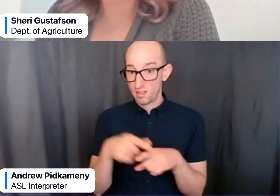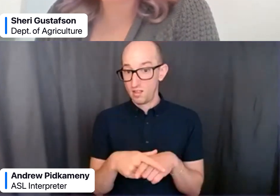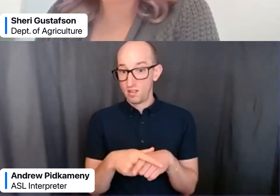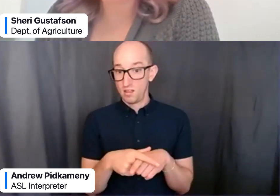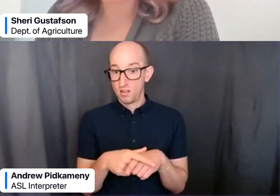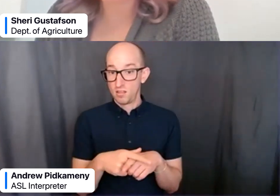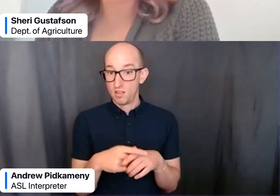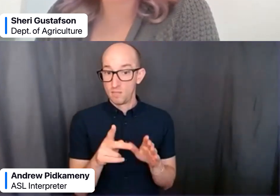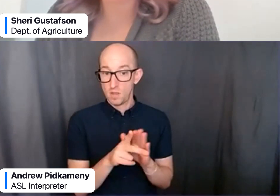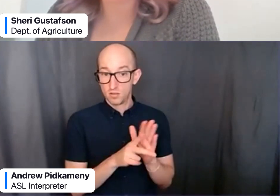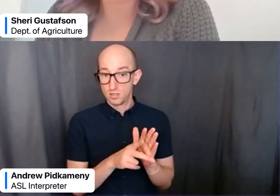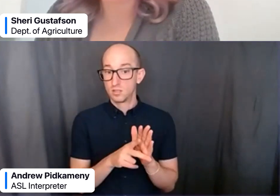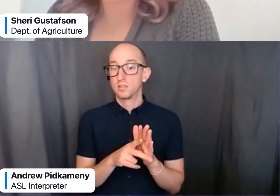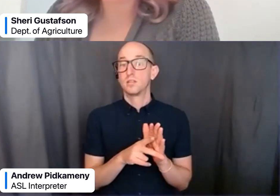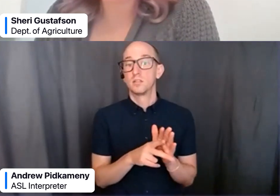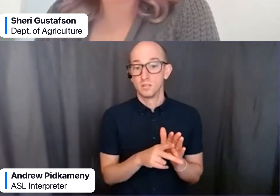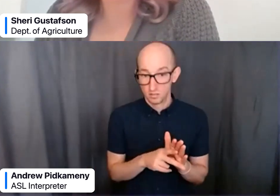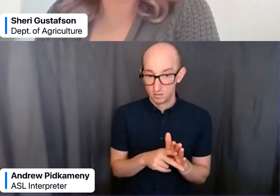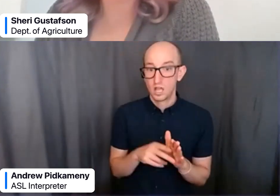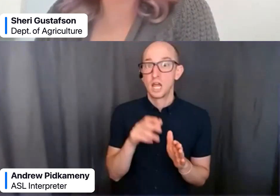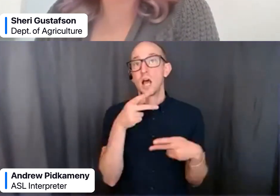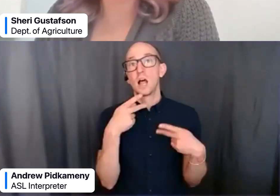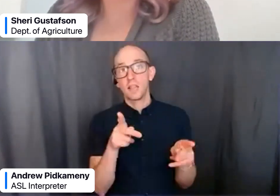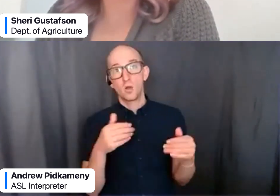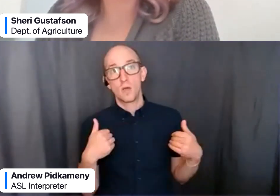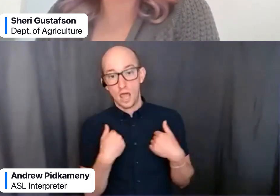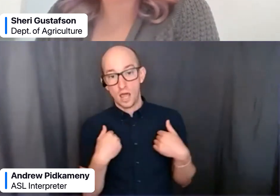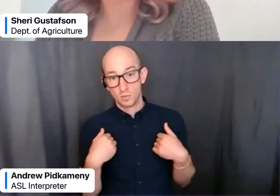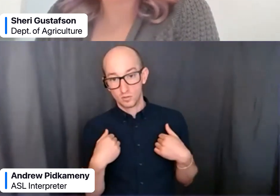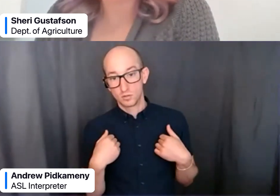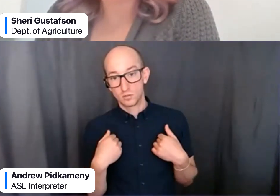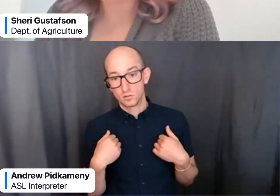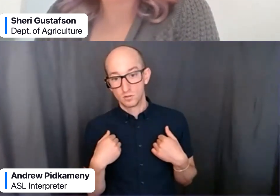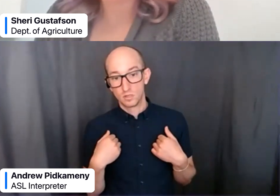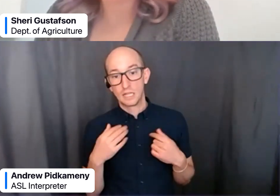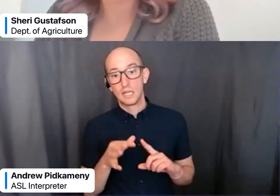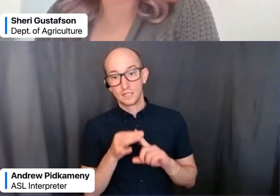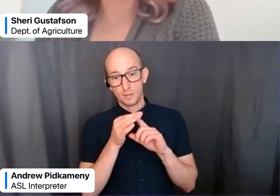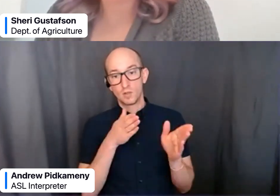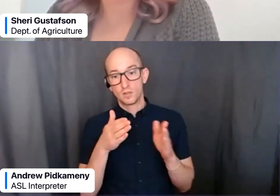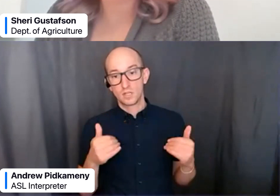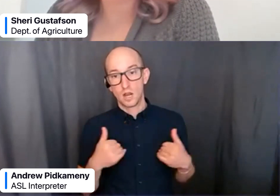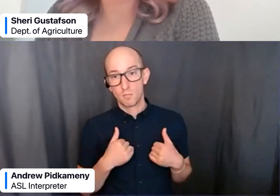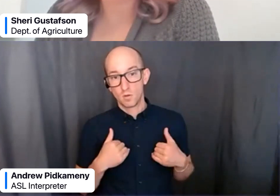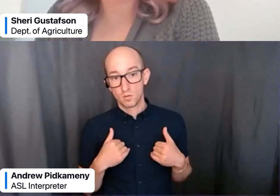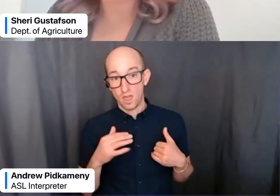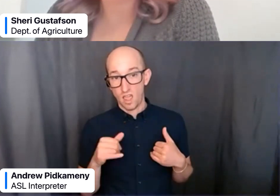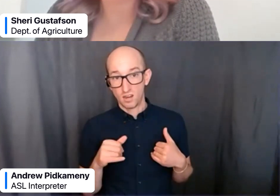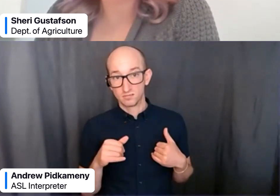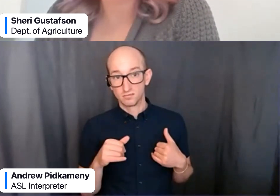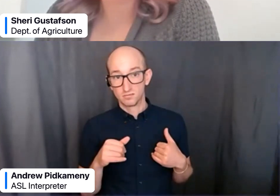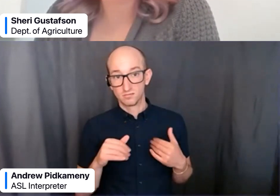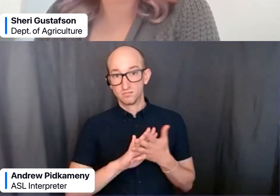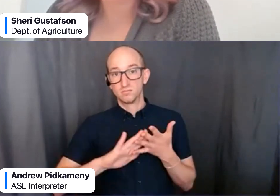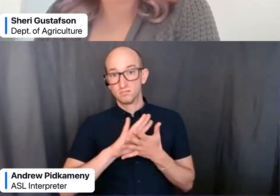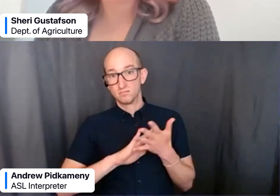Does it send the wrong message? I'll take that one. I don't think it does. Therapy animals are, a specific type